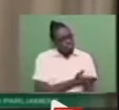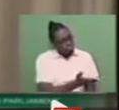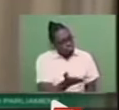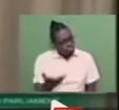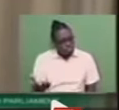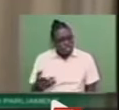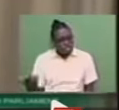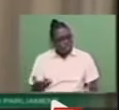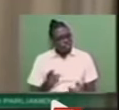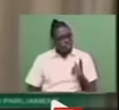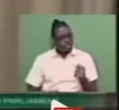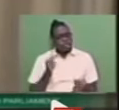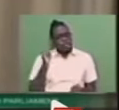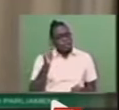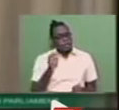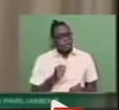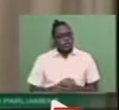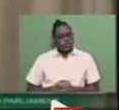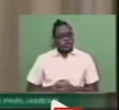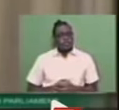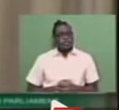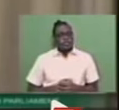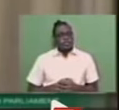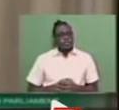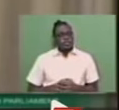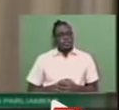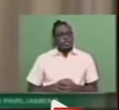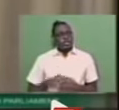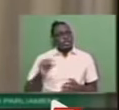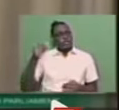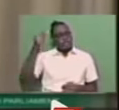government asset to benefit